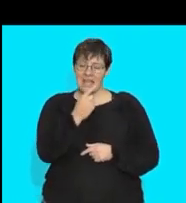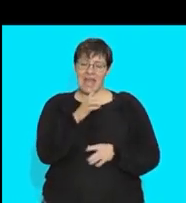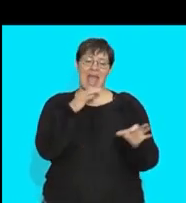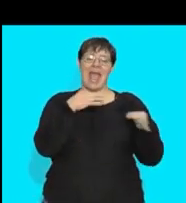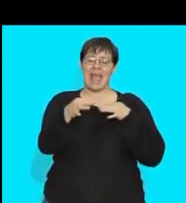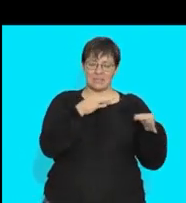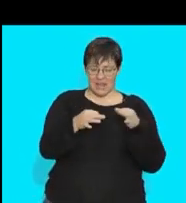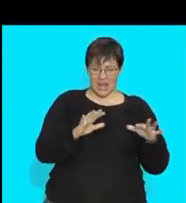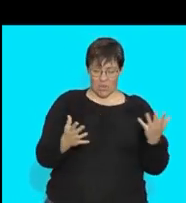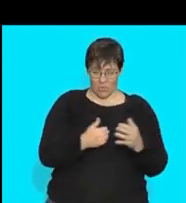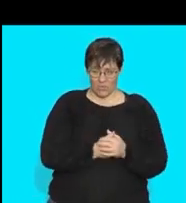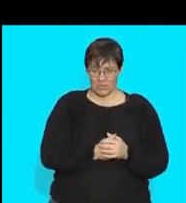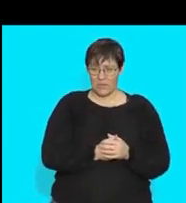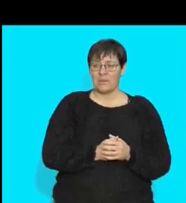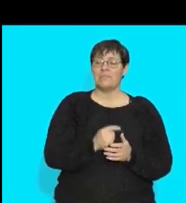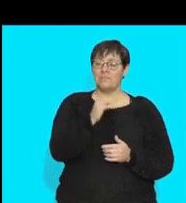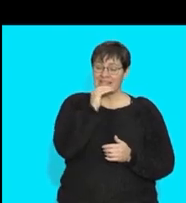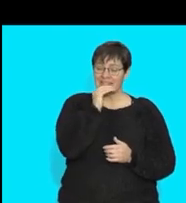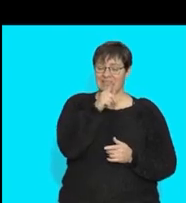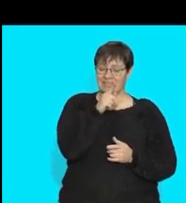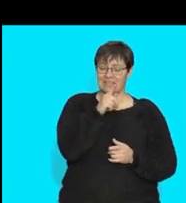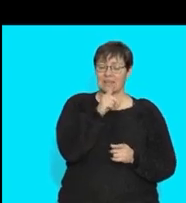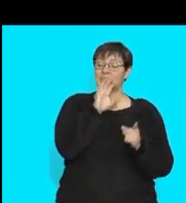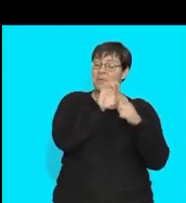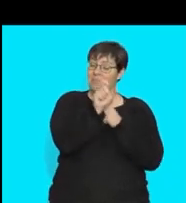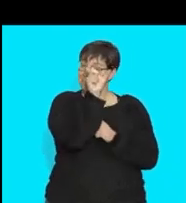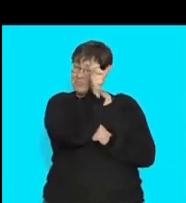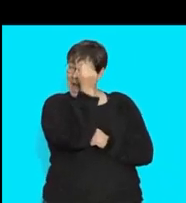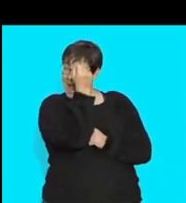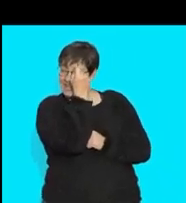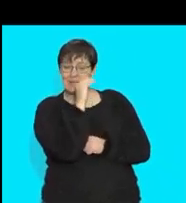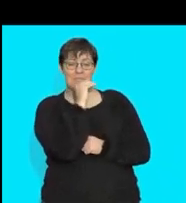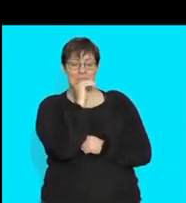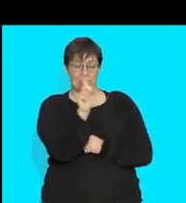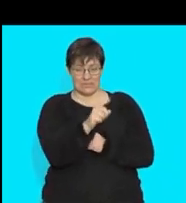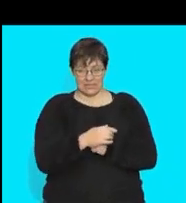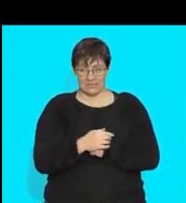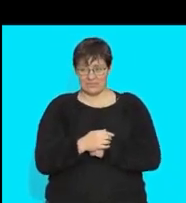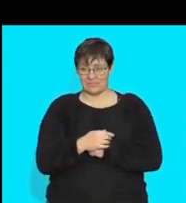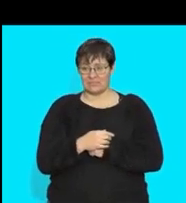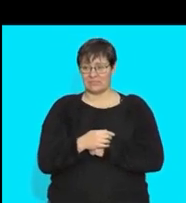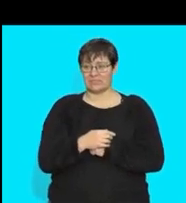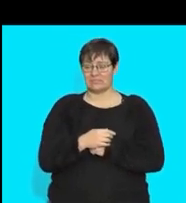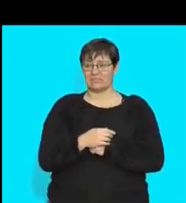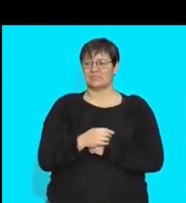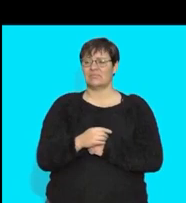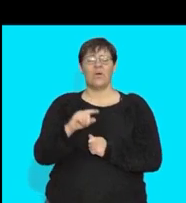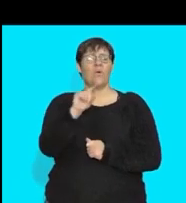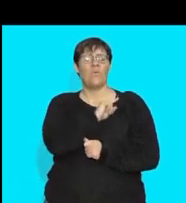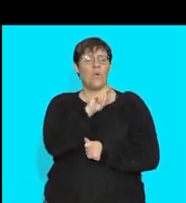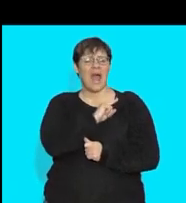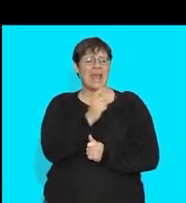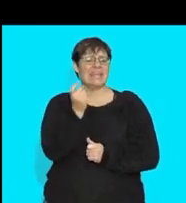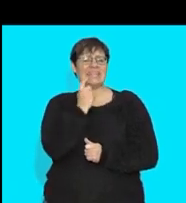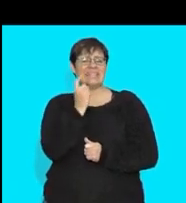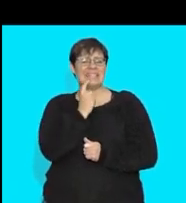a definition. So please make sure that's really important that you understand that concept. Right. Why is